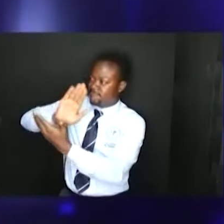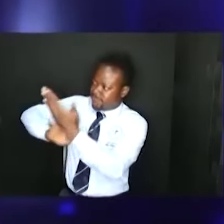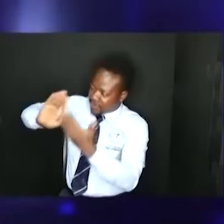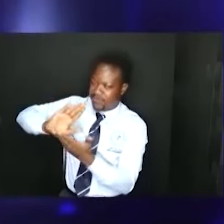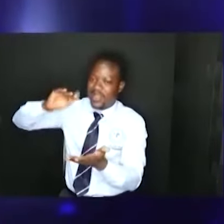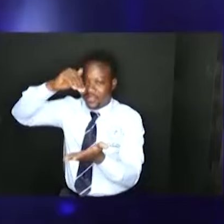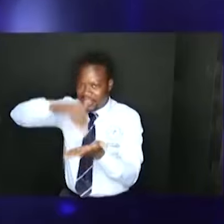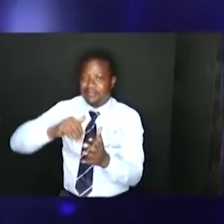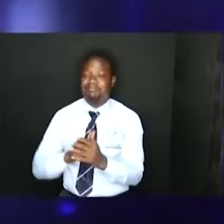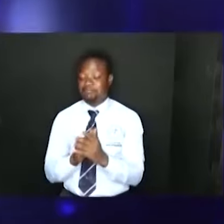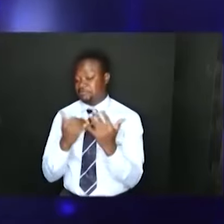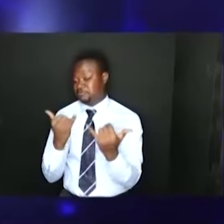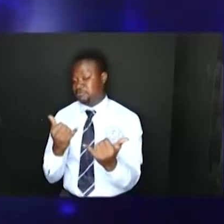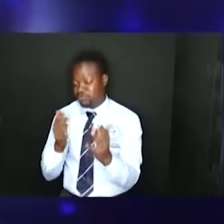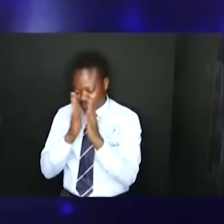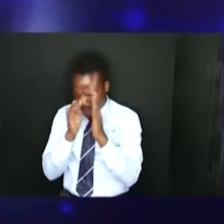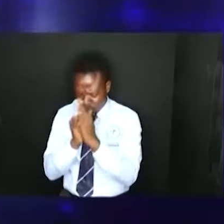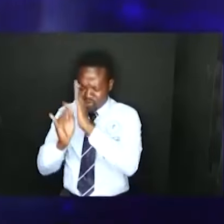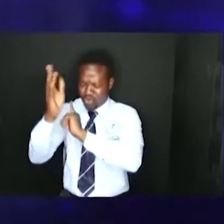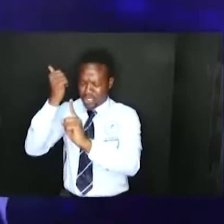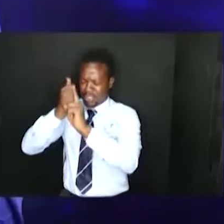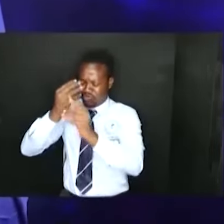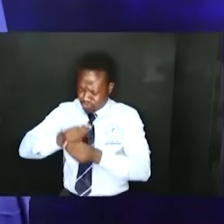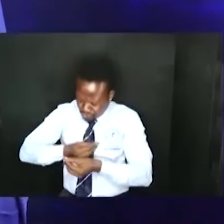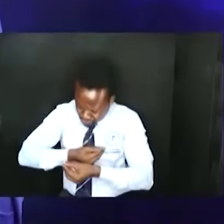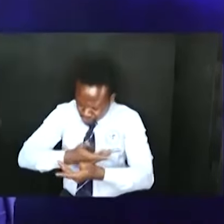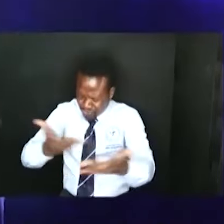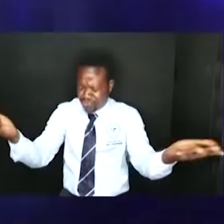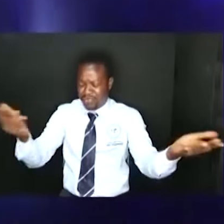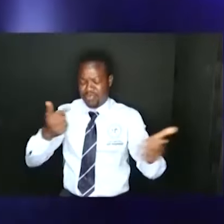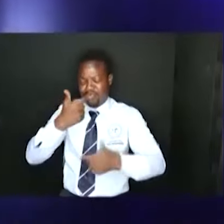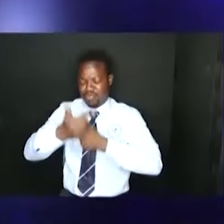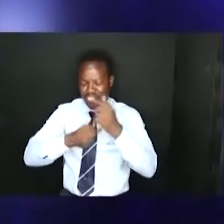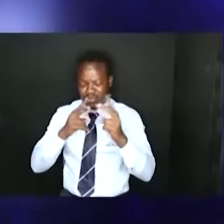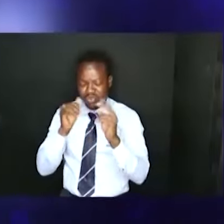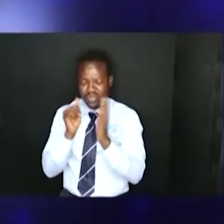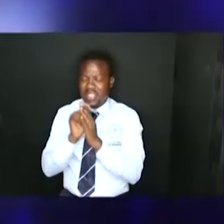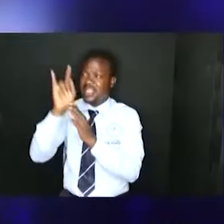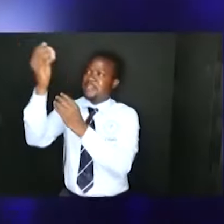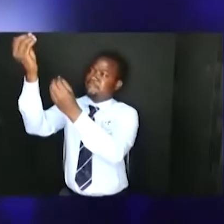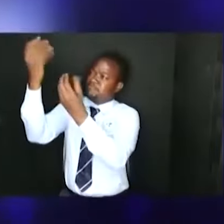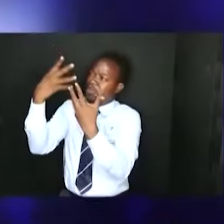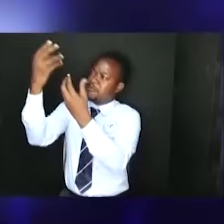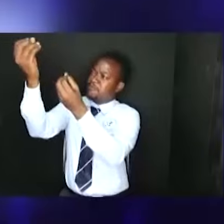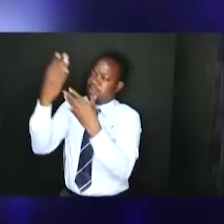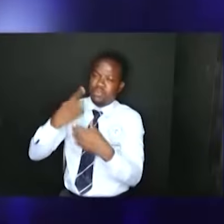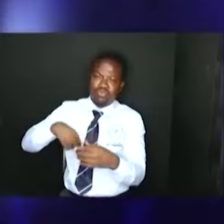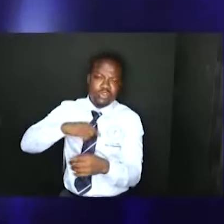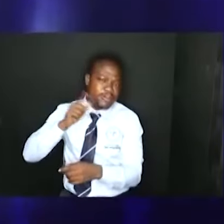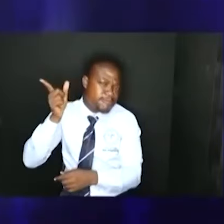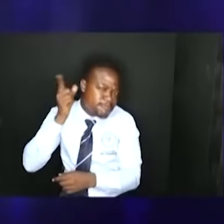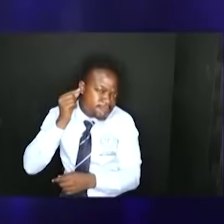We are praying that God will grant us grace to be able to hear from him himself.